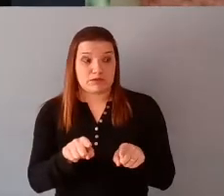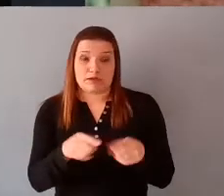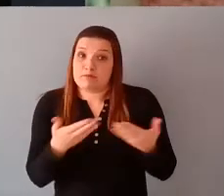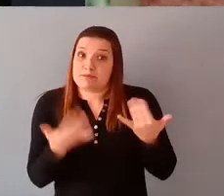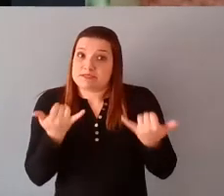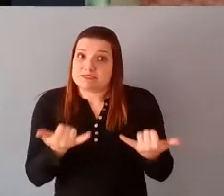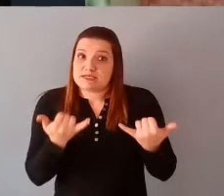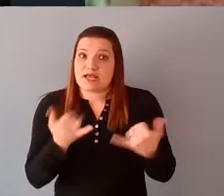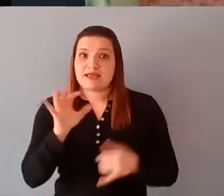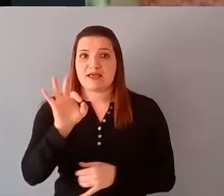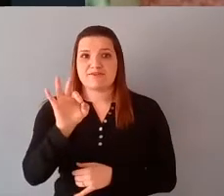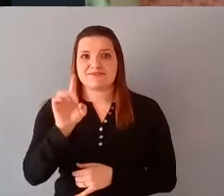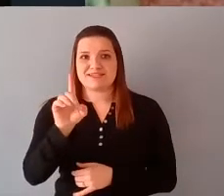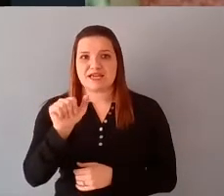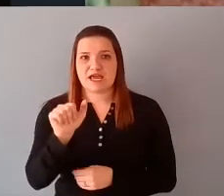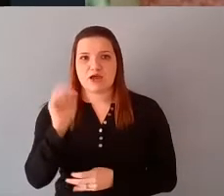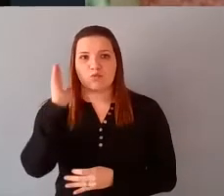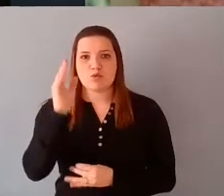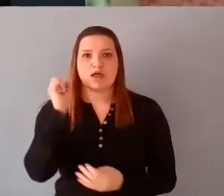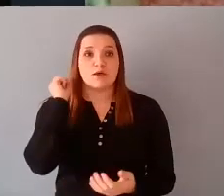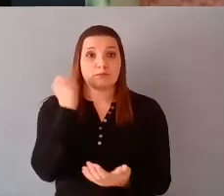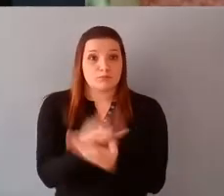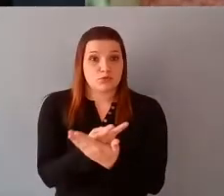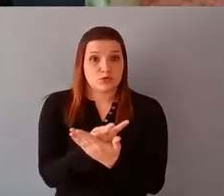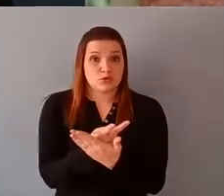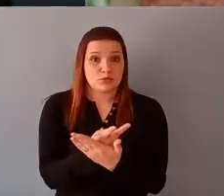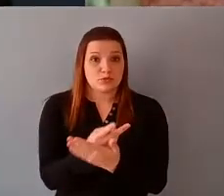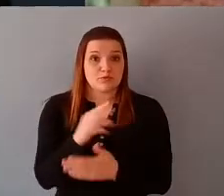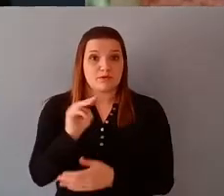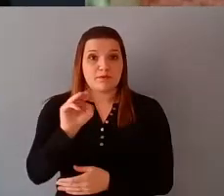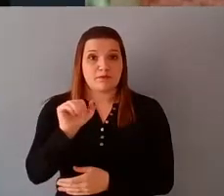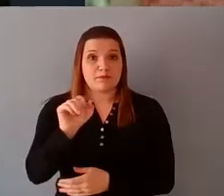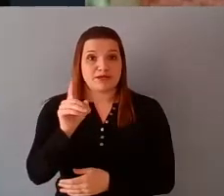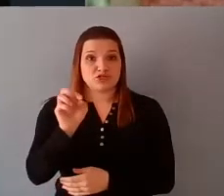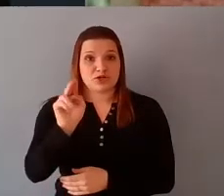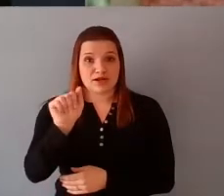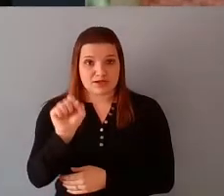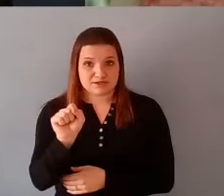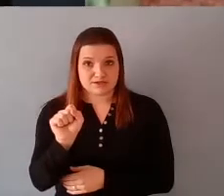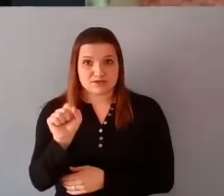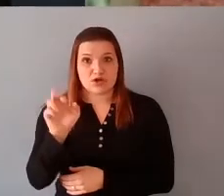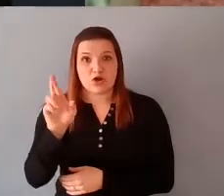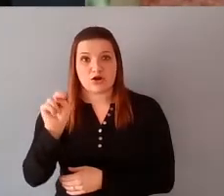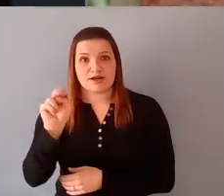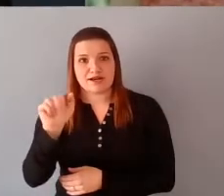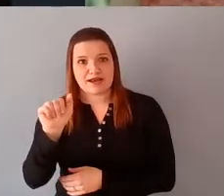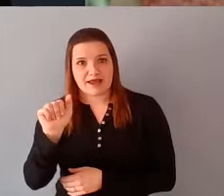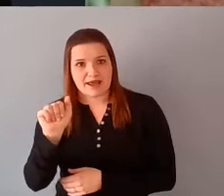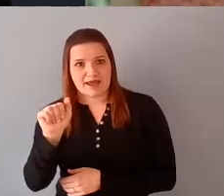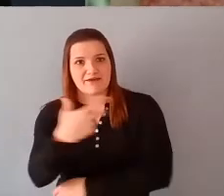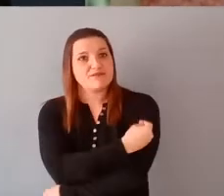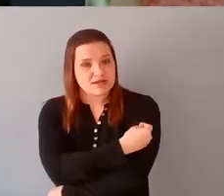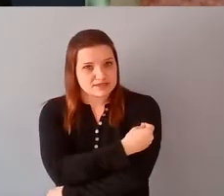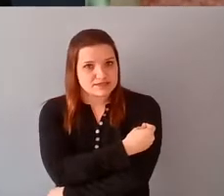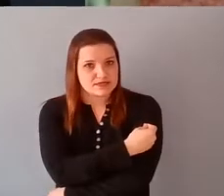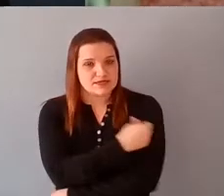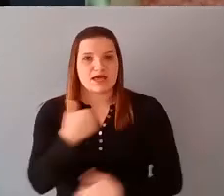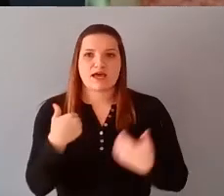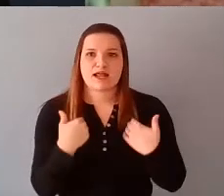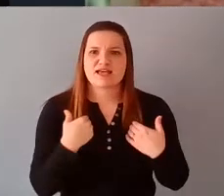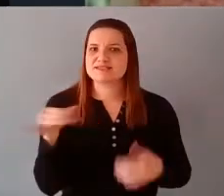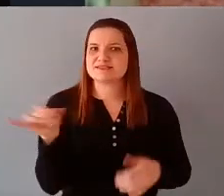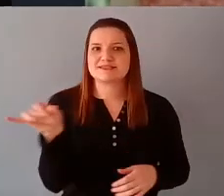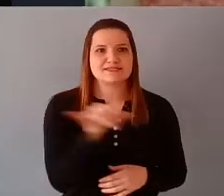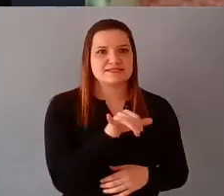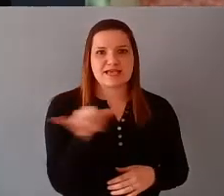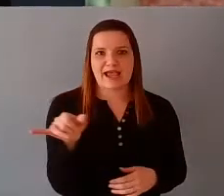the FDA will approve Moderna's messenger RNA vaccine, which has pretty much the